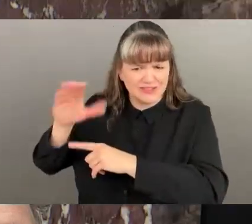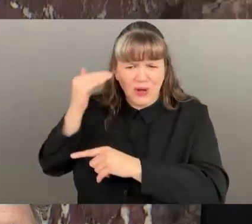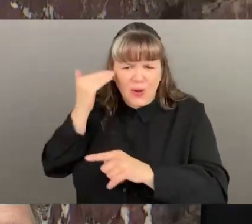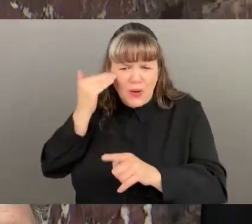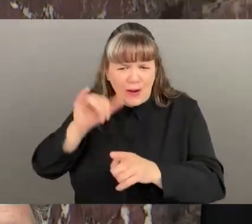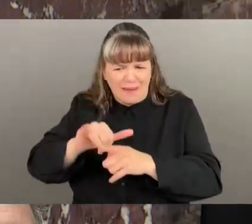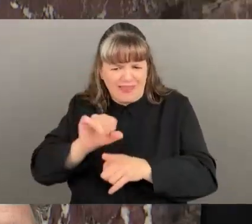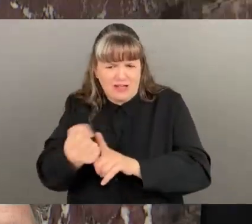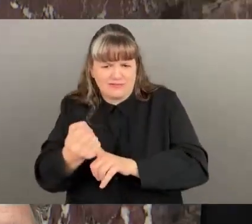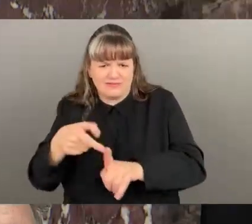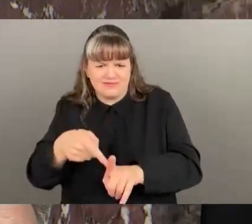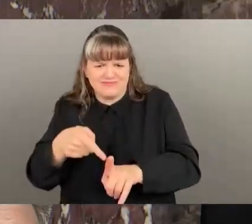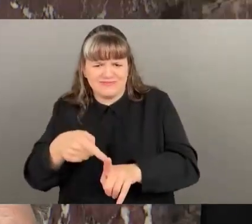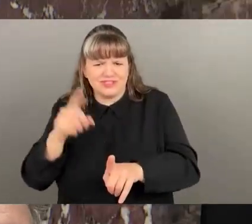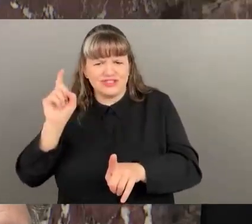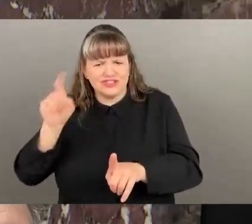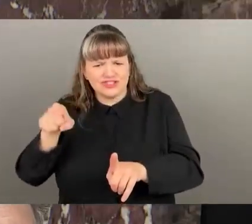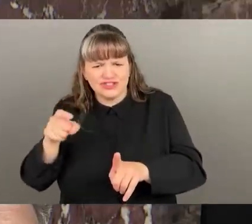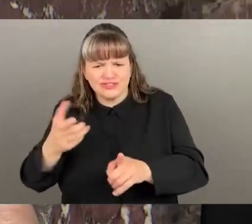teenager